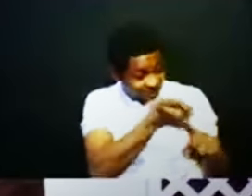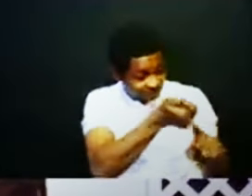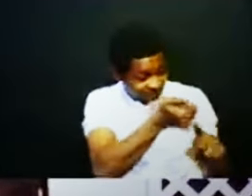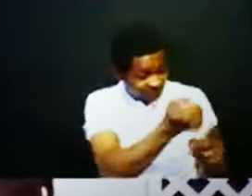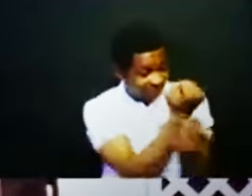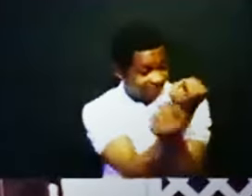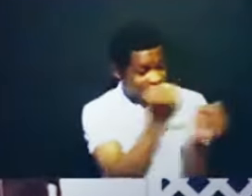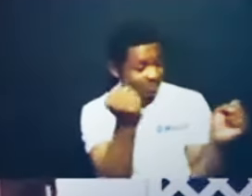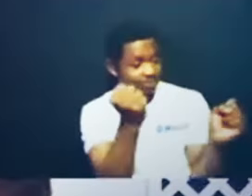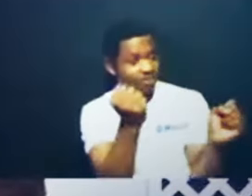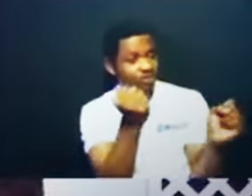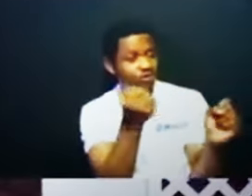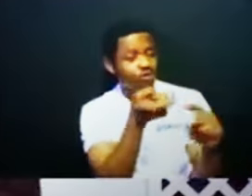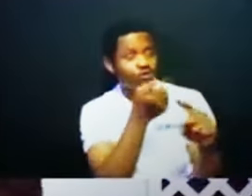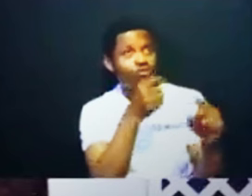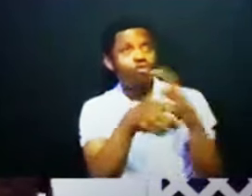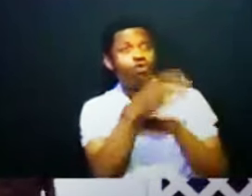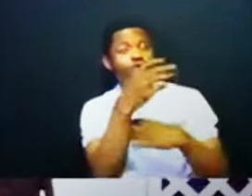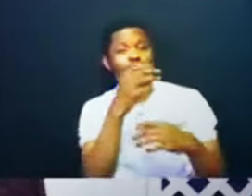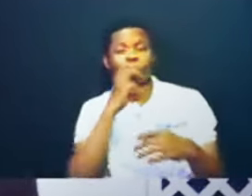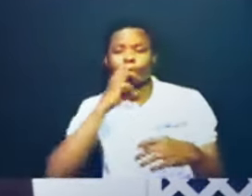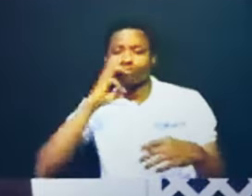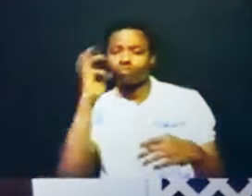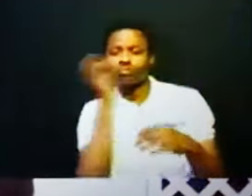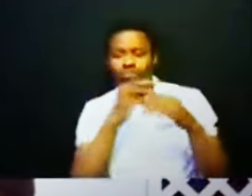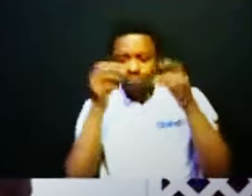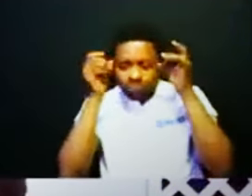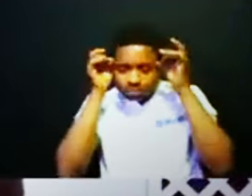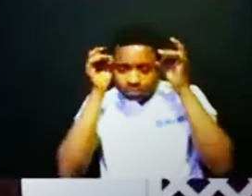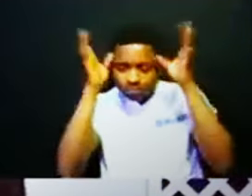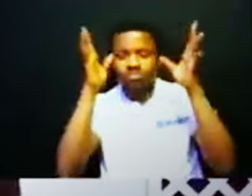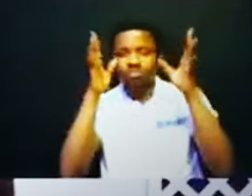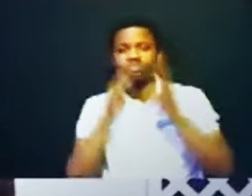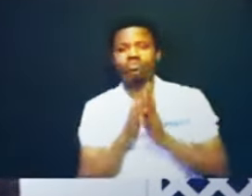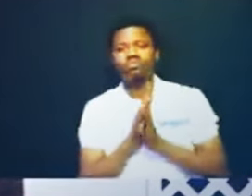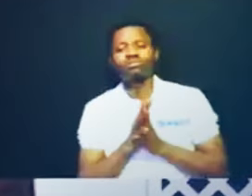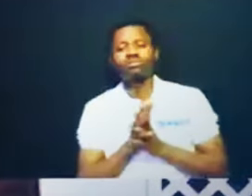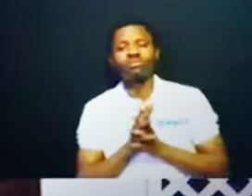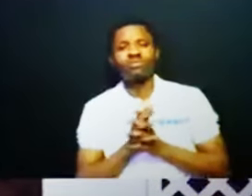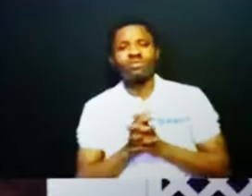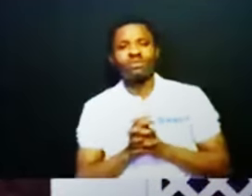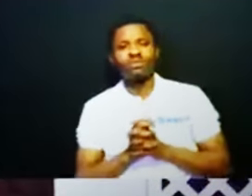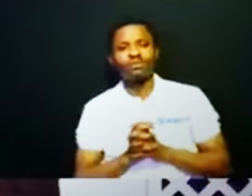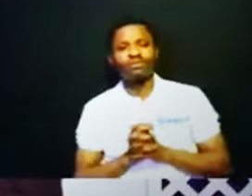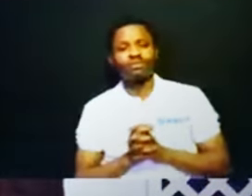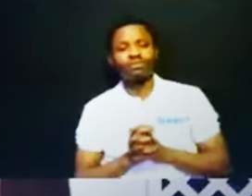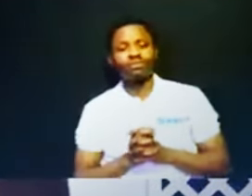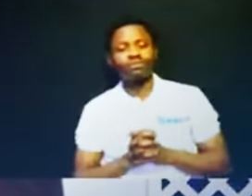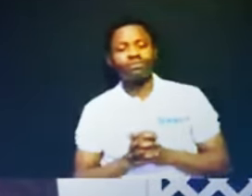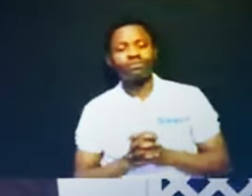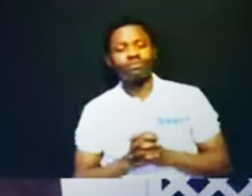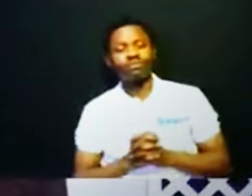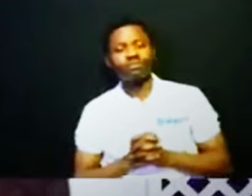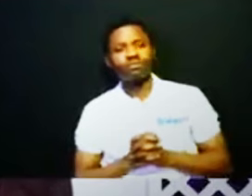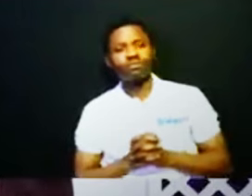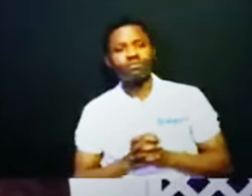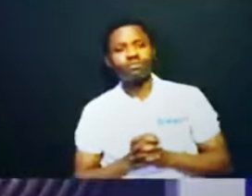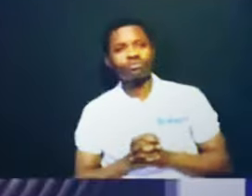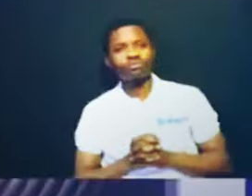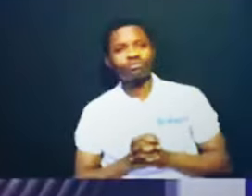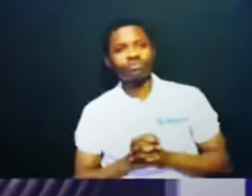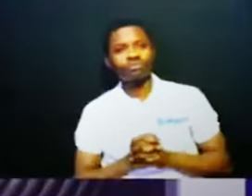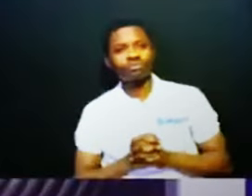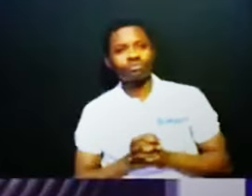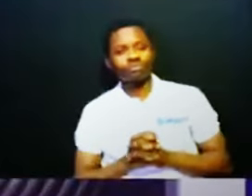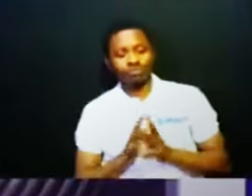train, the bar, Unyan, no free, a woof woman, a free or sorrow, or no, ni Yesua, or ye young free, a buffoa, ebanum.